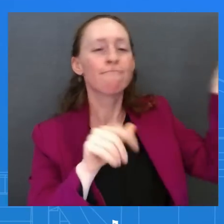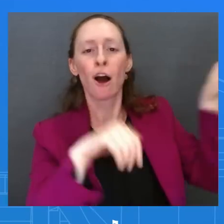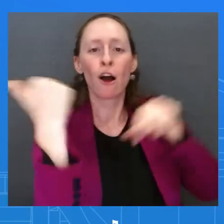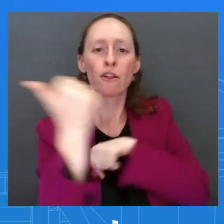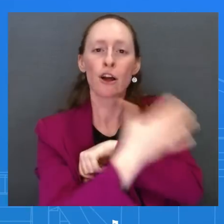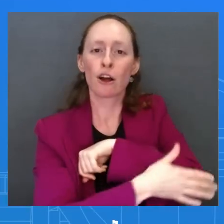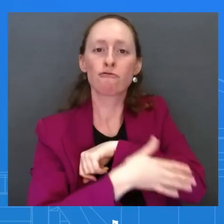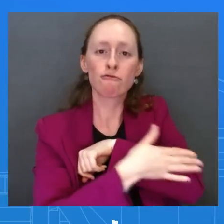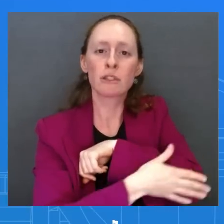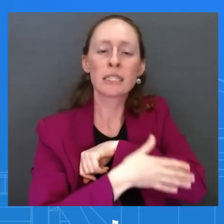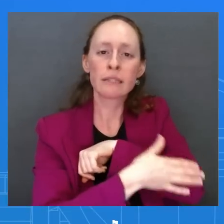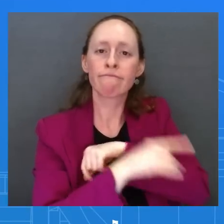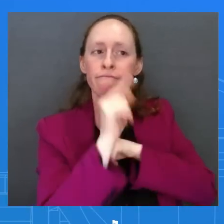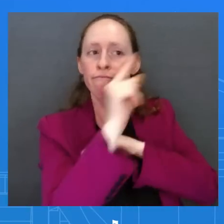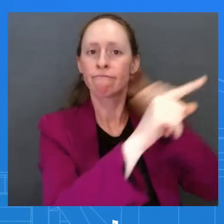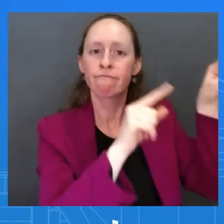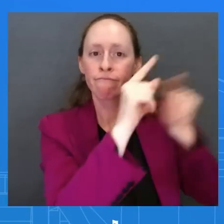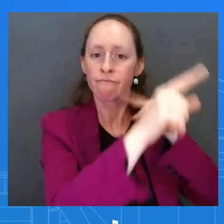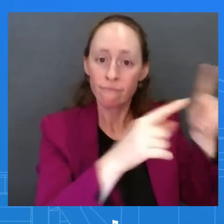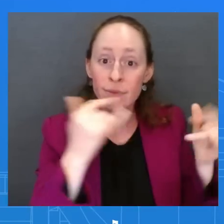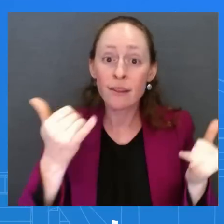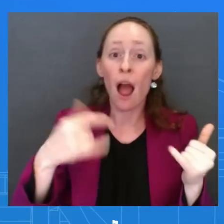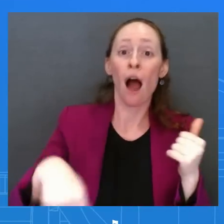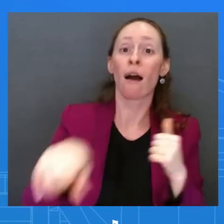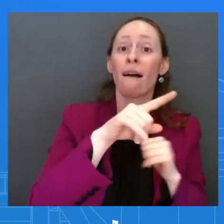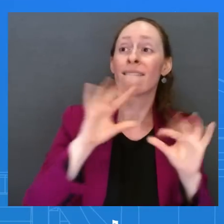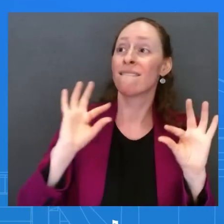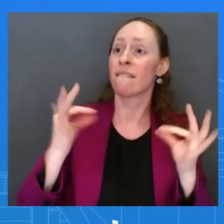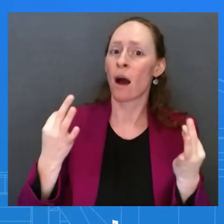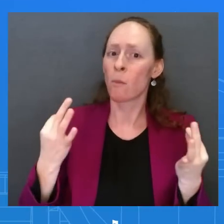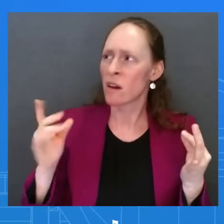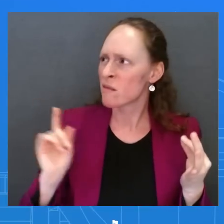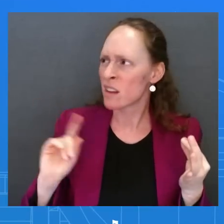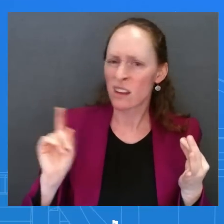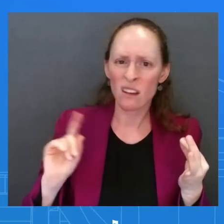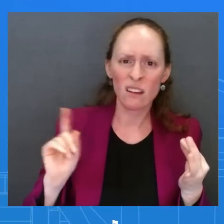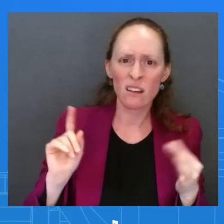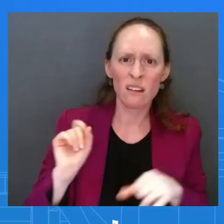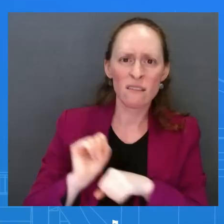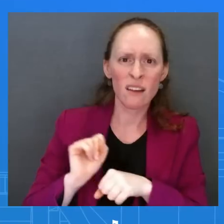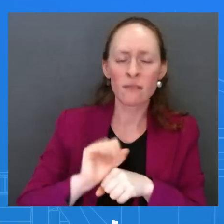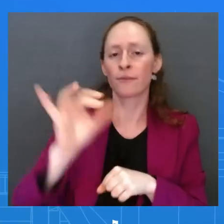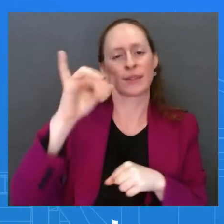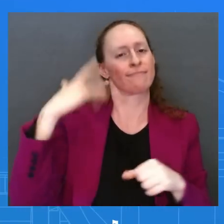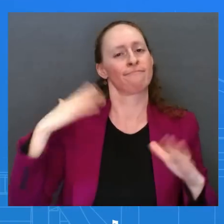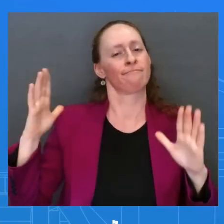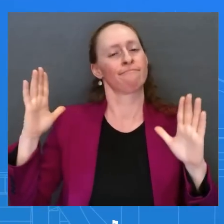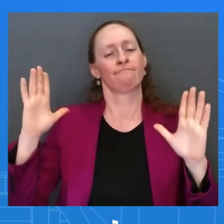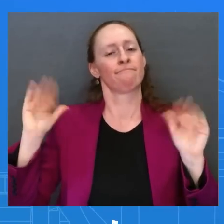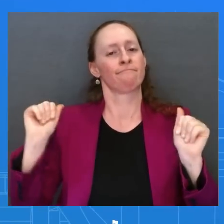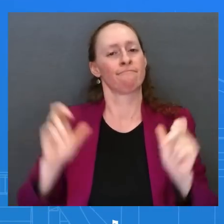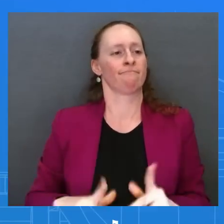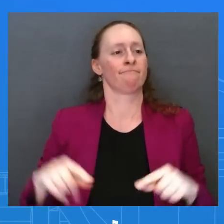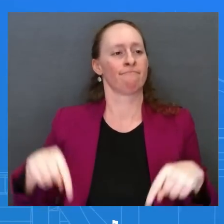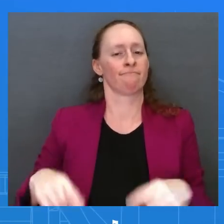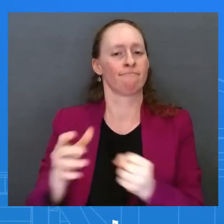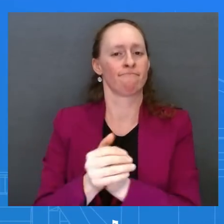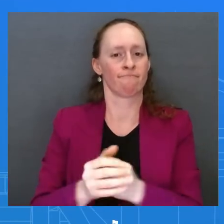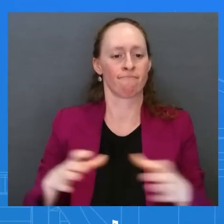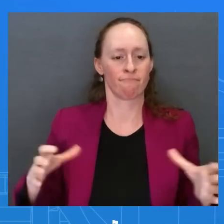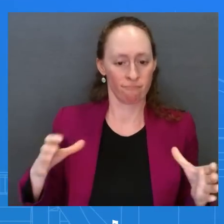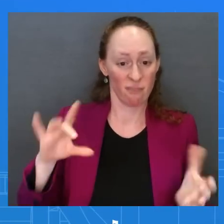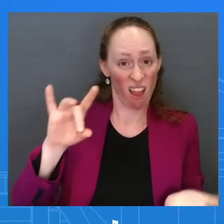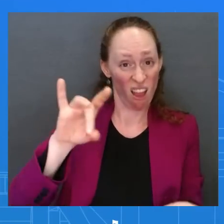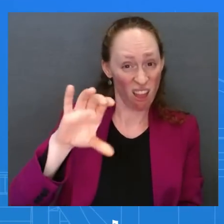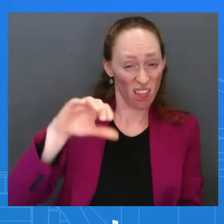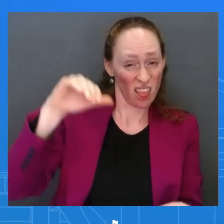States, manufacturing jobs, 800,000 manufacturing jobs. We've seen manufacturers wanting to invest in this country. We